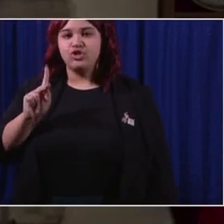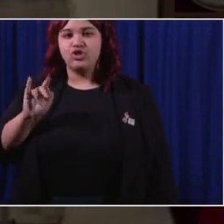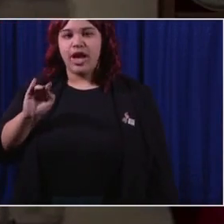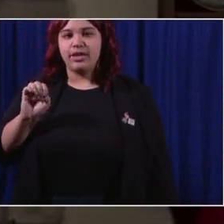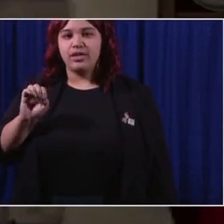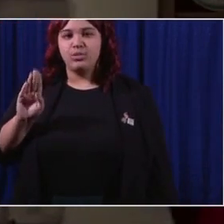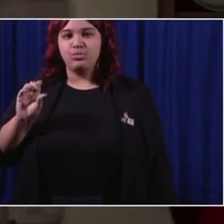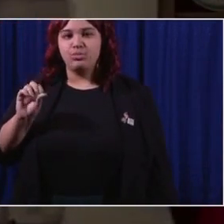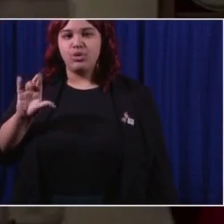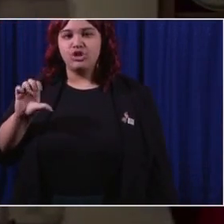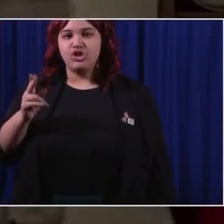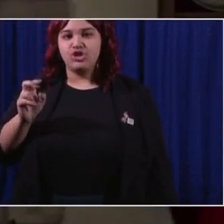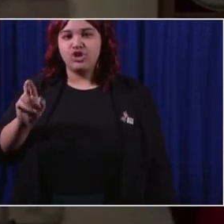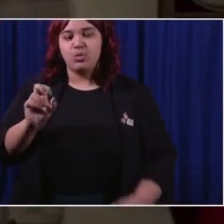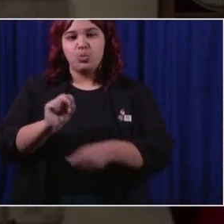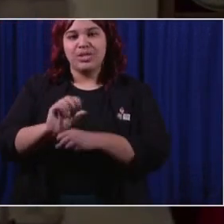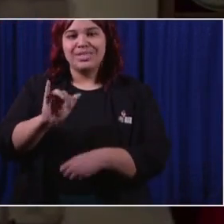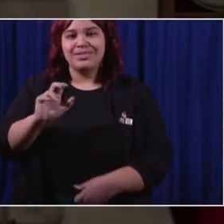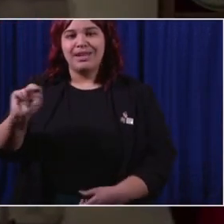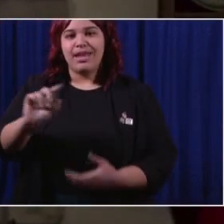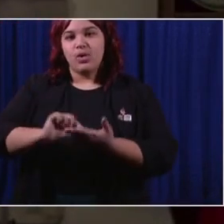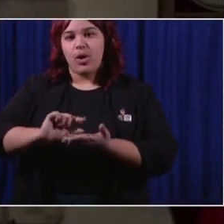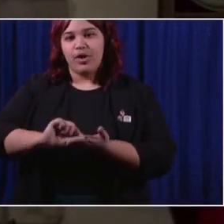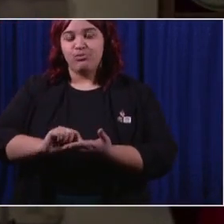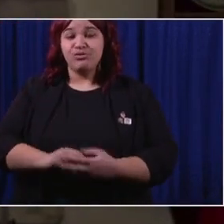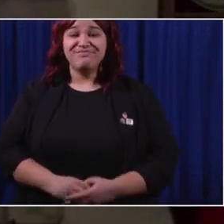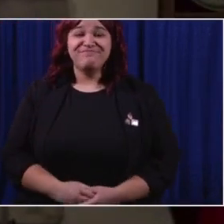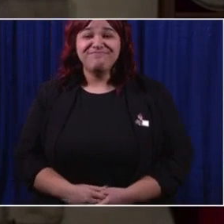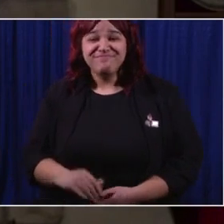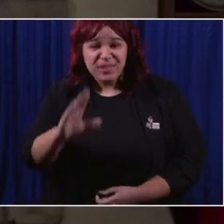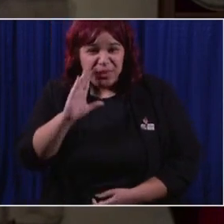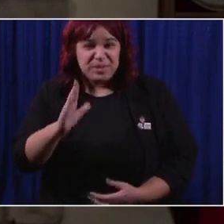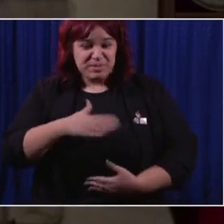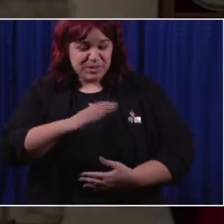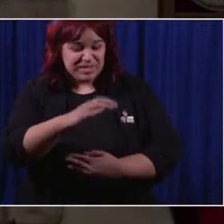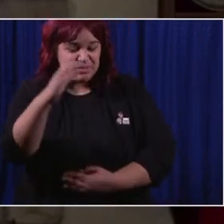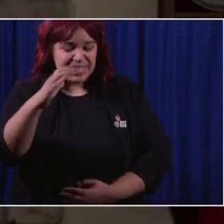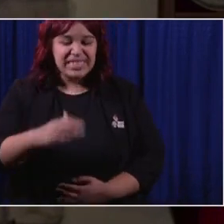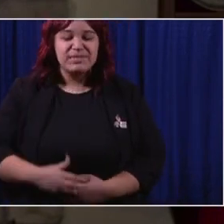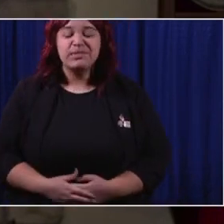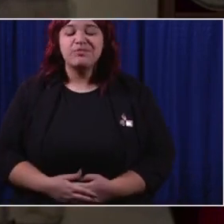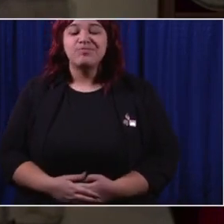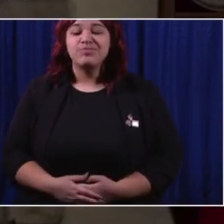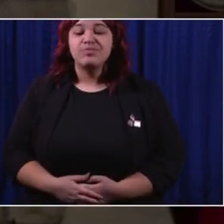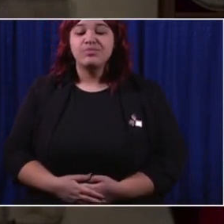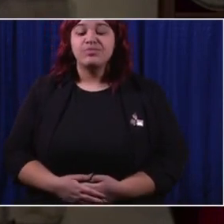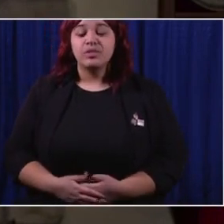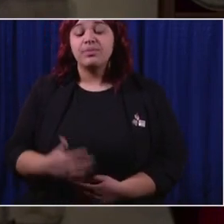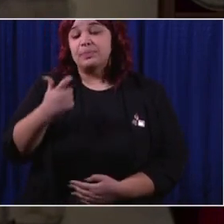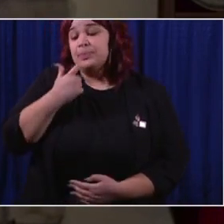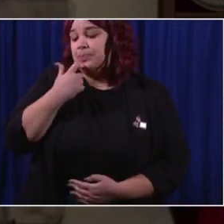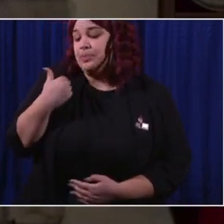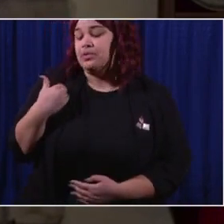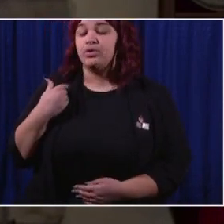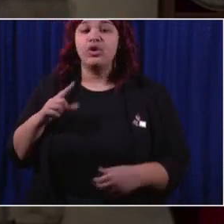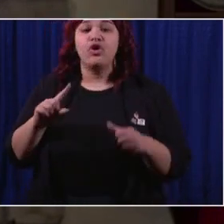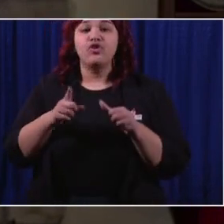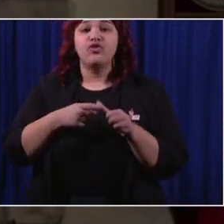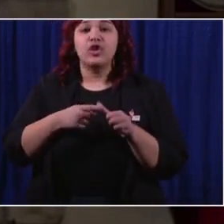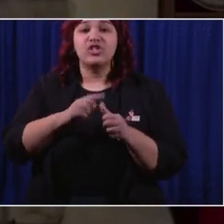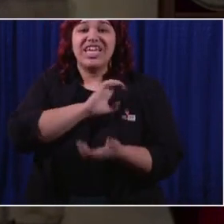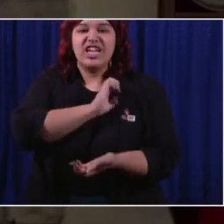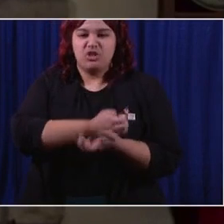Jackie. Hi, Governor. Merry Christmas to you. Christmas. So this morning we reported that First Energy gave money that ended up in dark